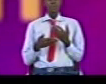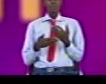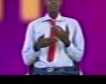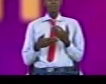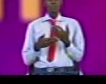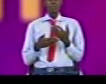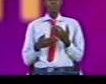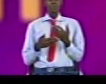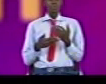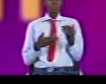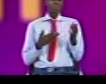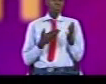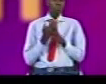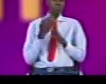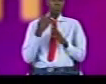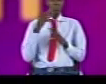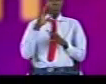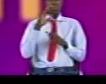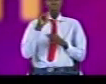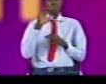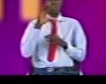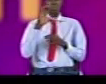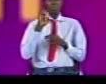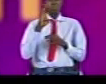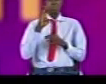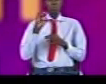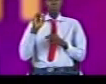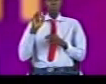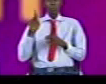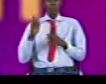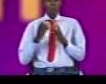through the Facebook, through WhatsApp,